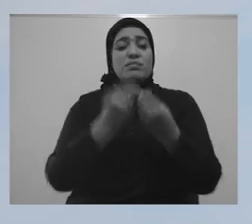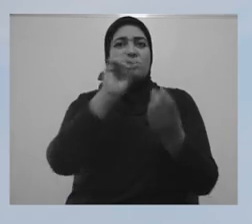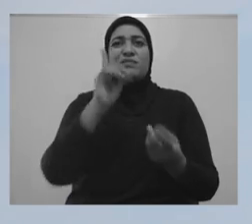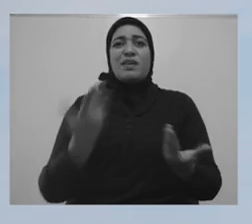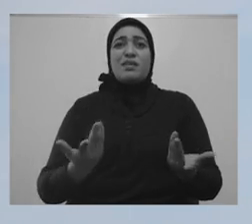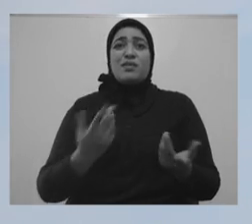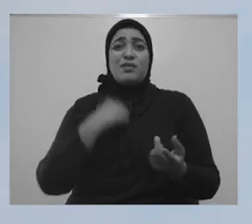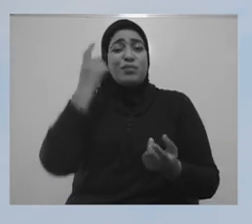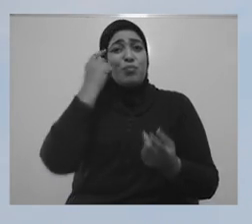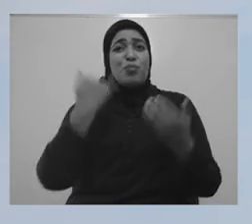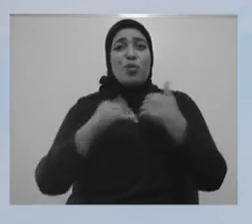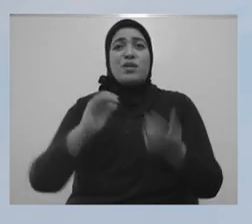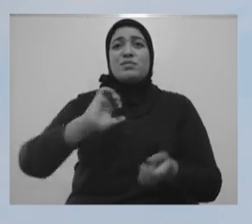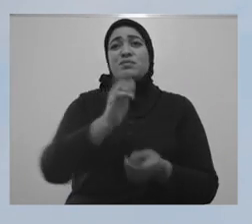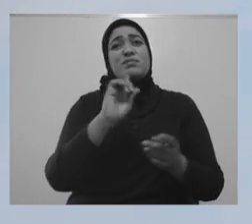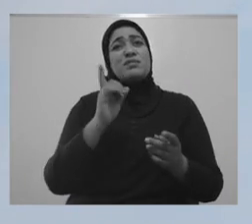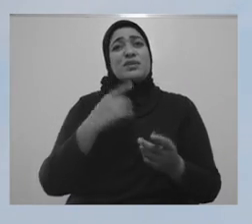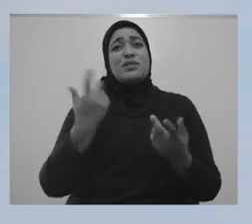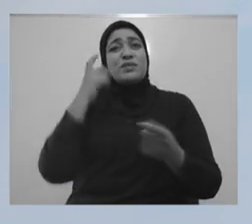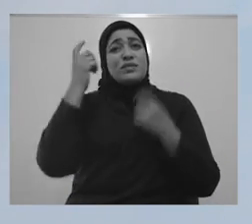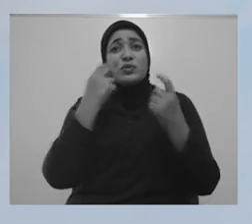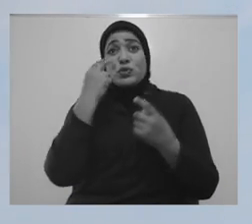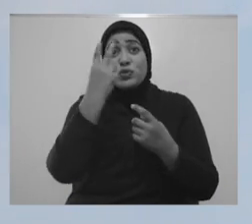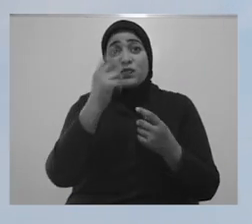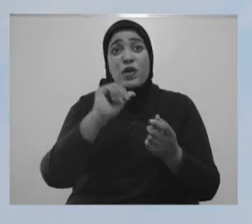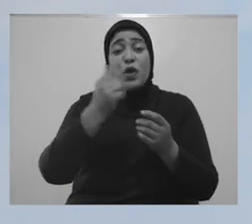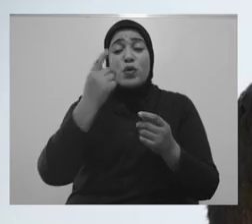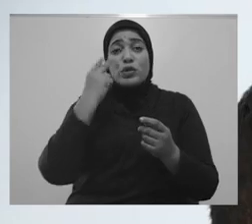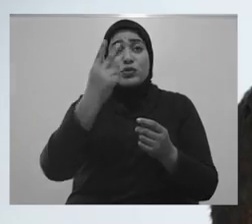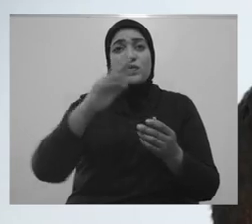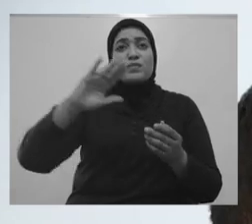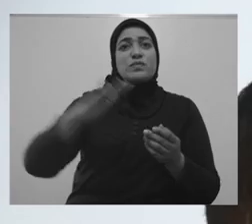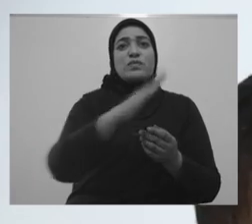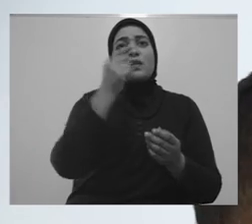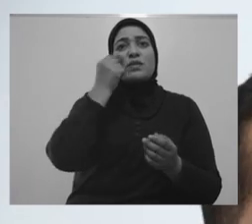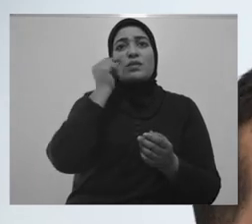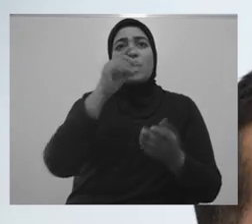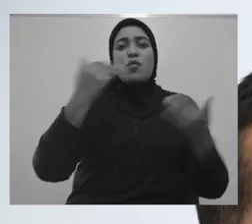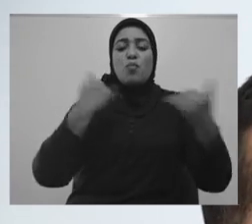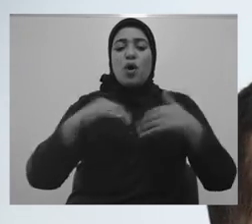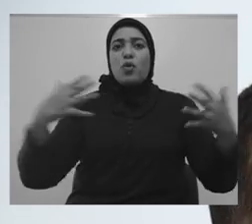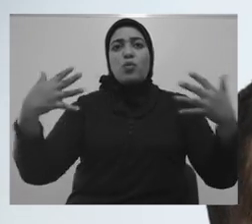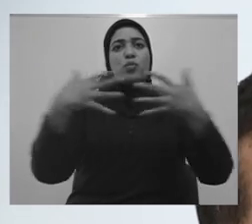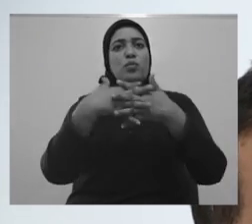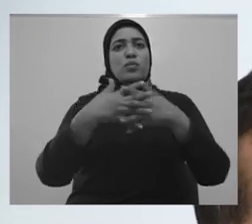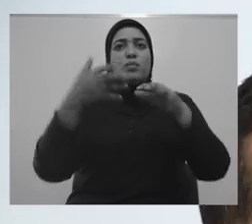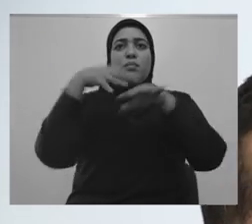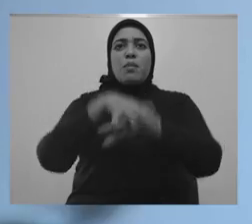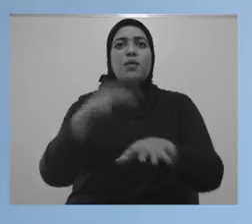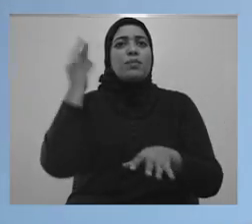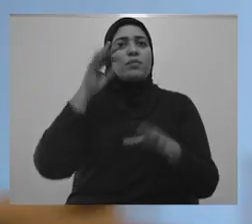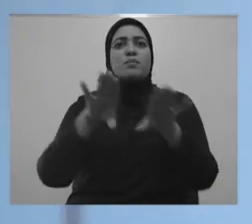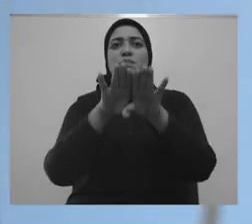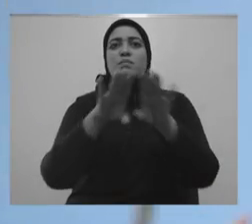The majority of people that we visited here did not know about law and